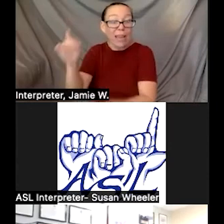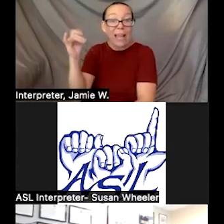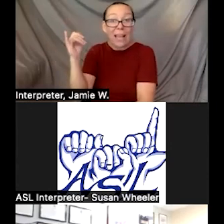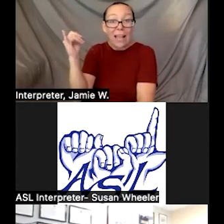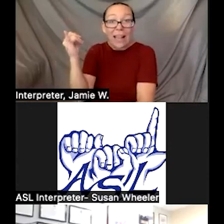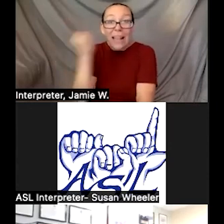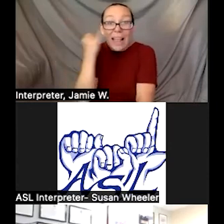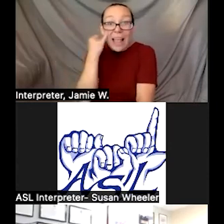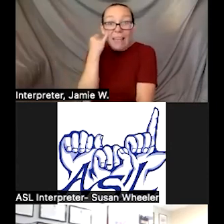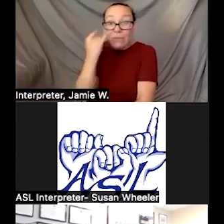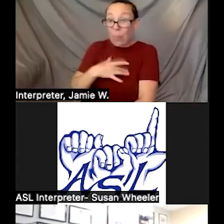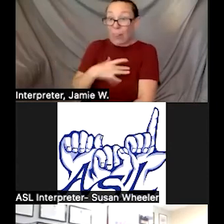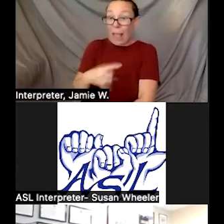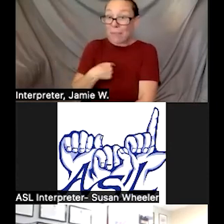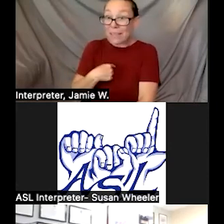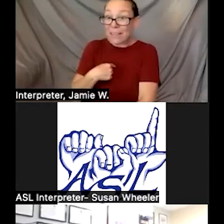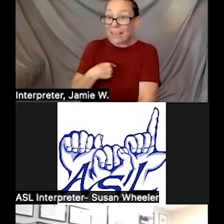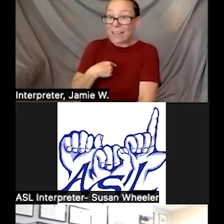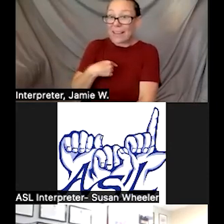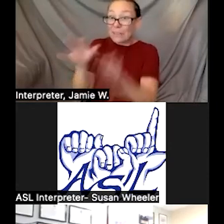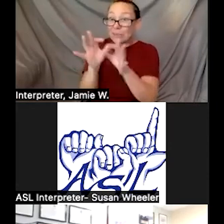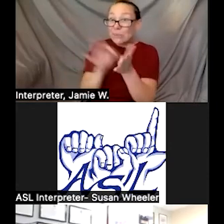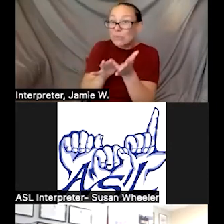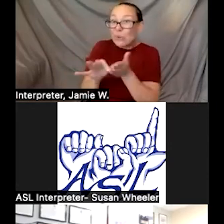Kevin Mashinsky. So.